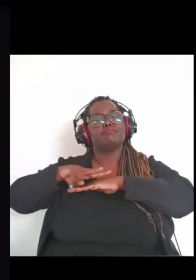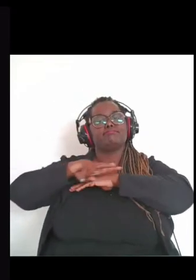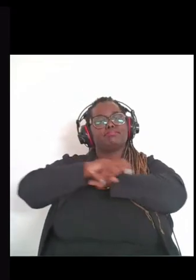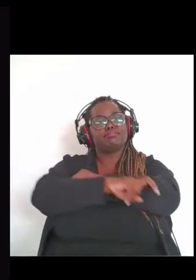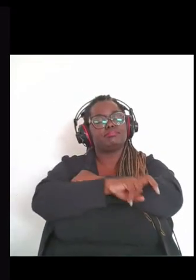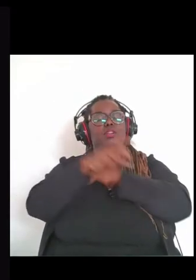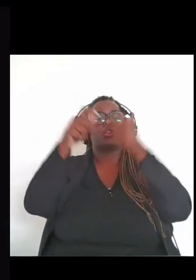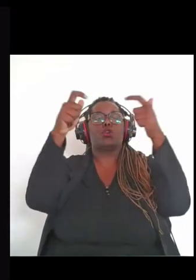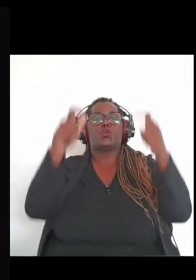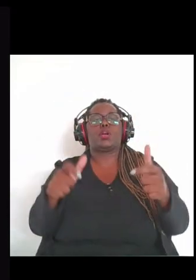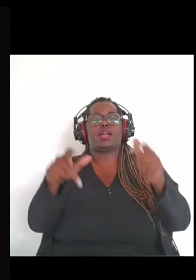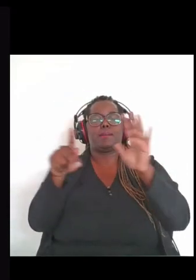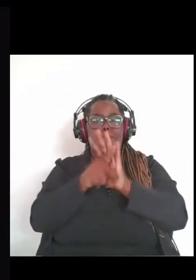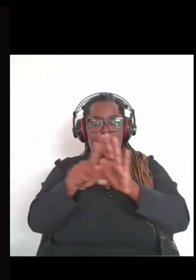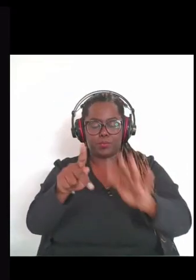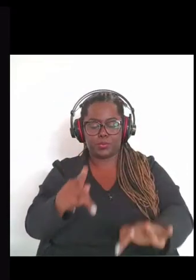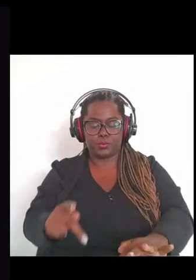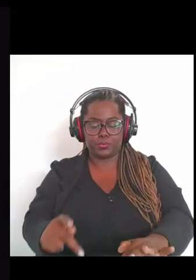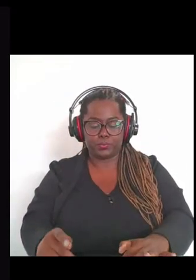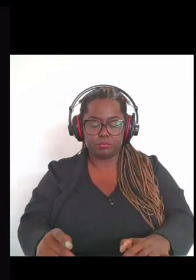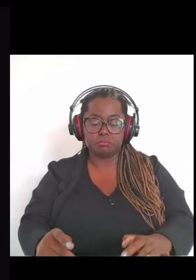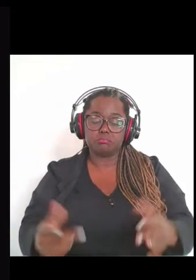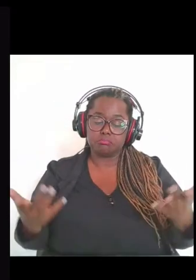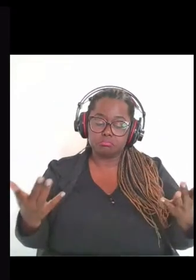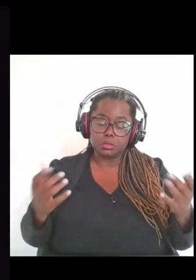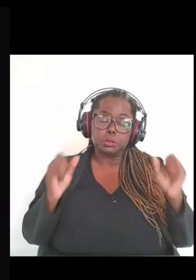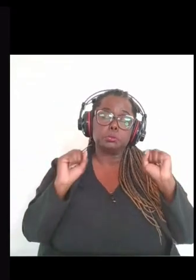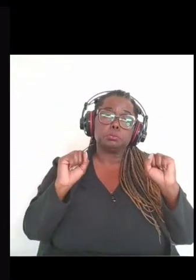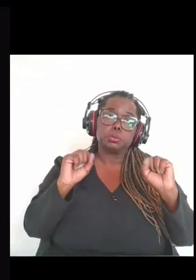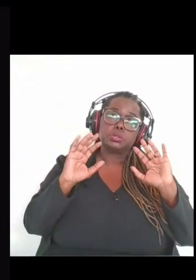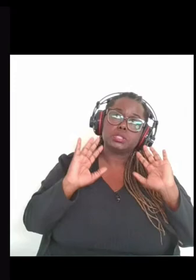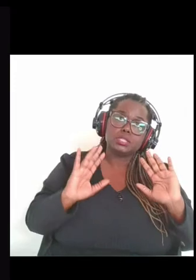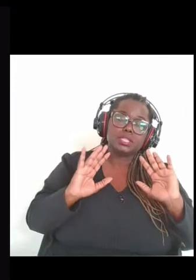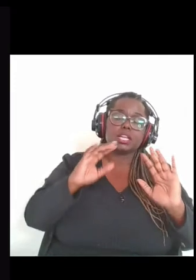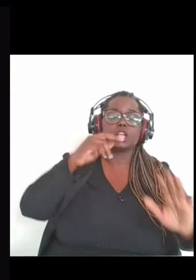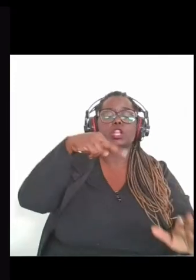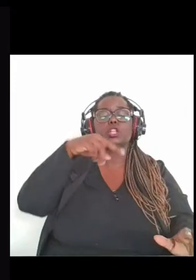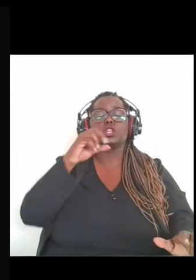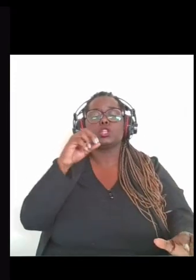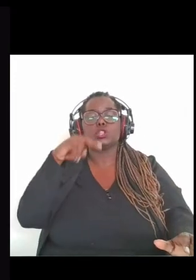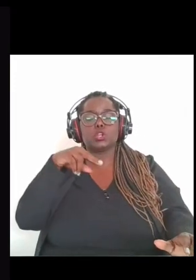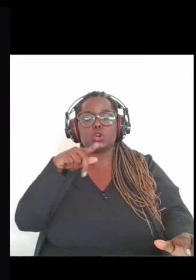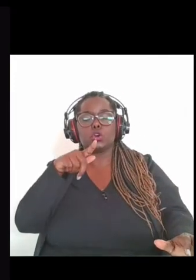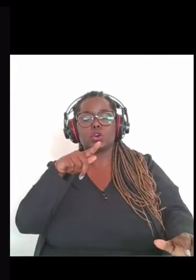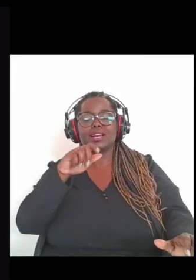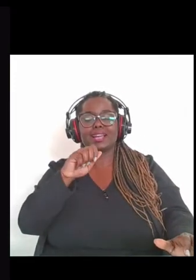be what we have been waiting for thank you for your attention